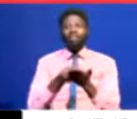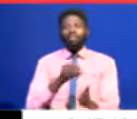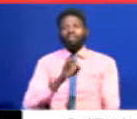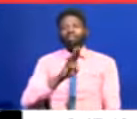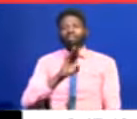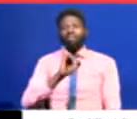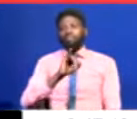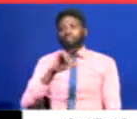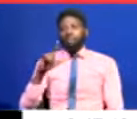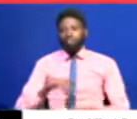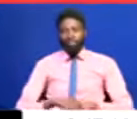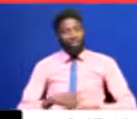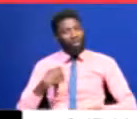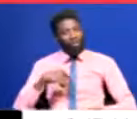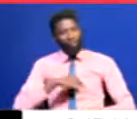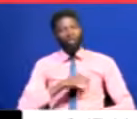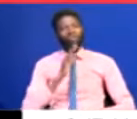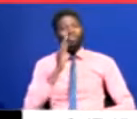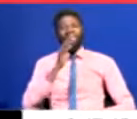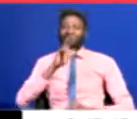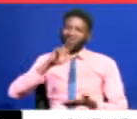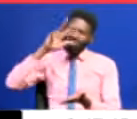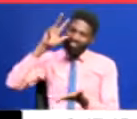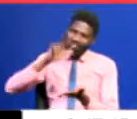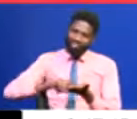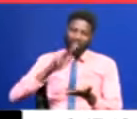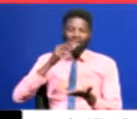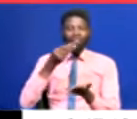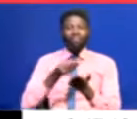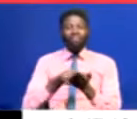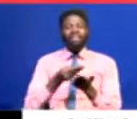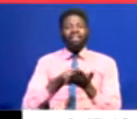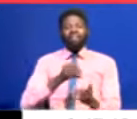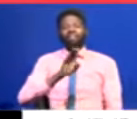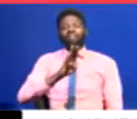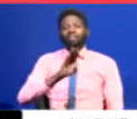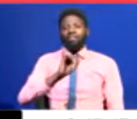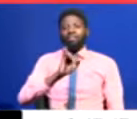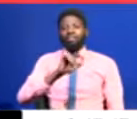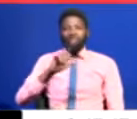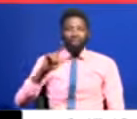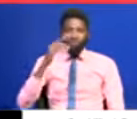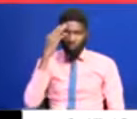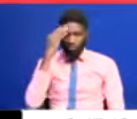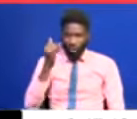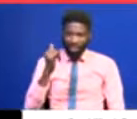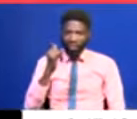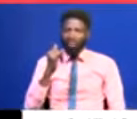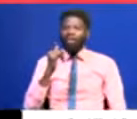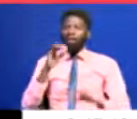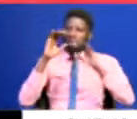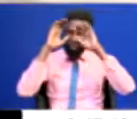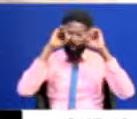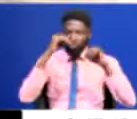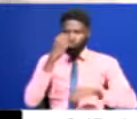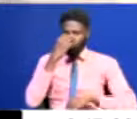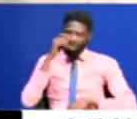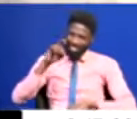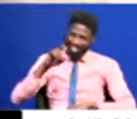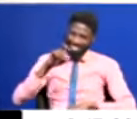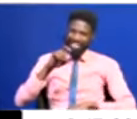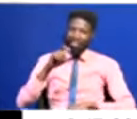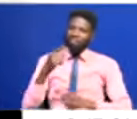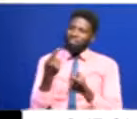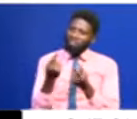petition finance bill. Kwa sababu Rais William Ruto anahitaji hiyo kodi ndio kuendesha budget ya hii Kenya. We